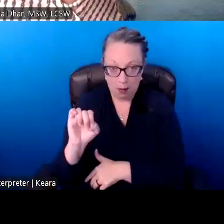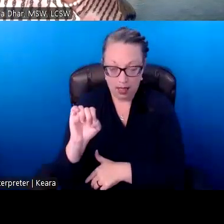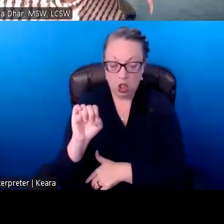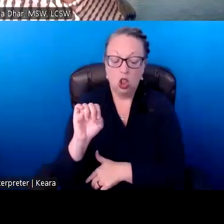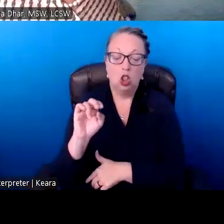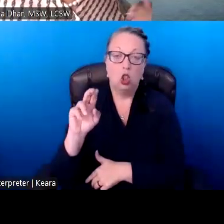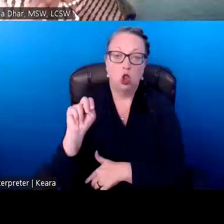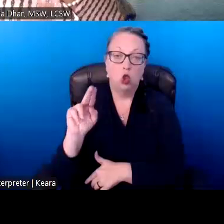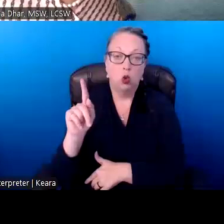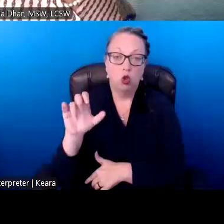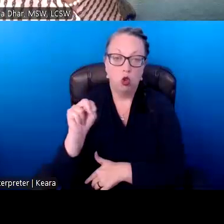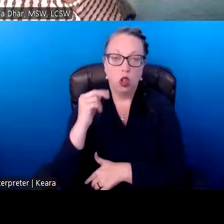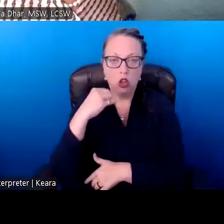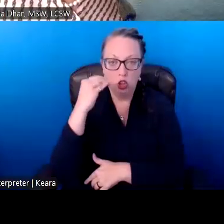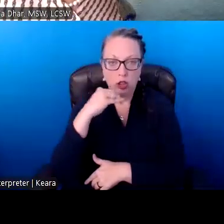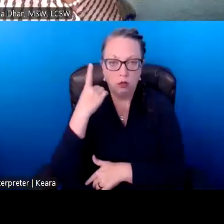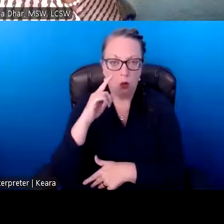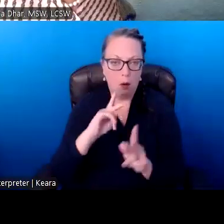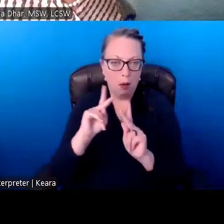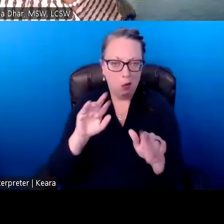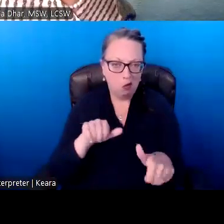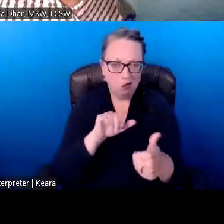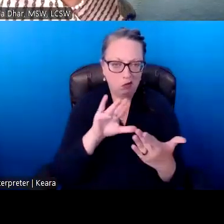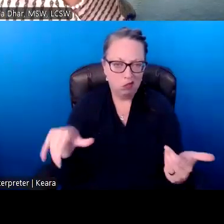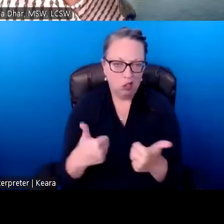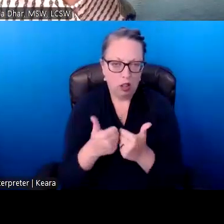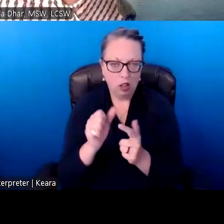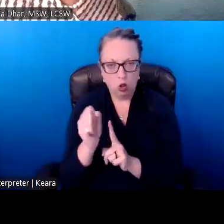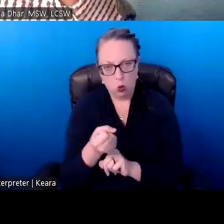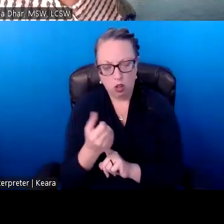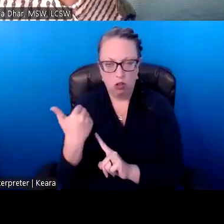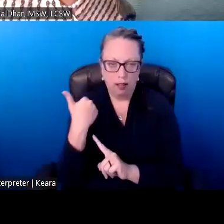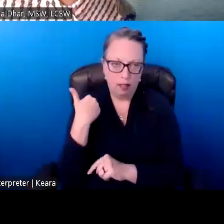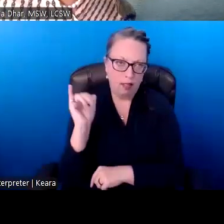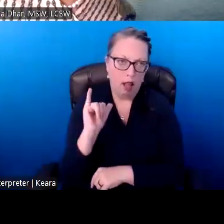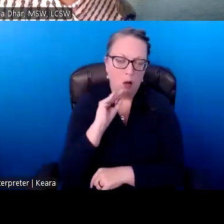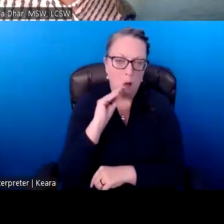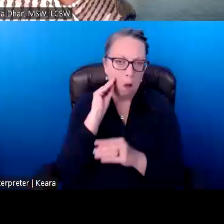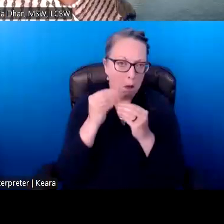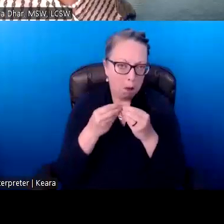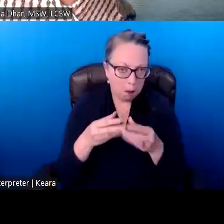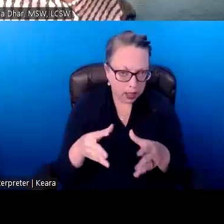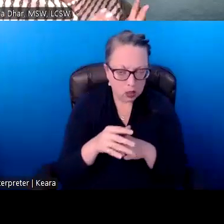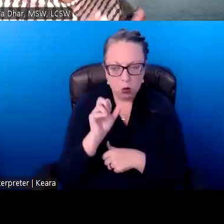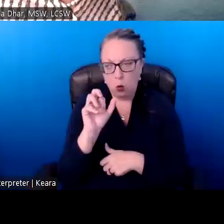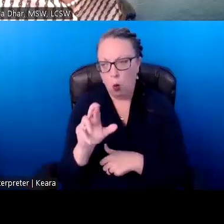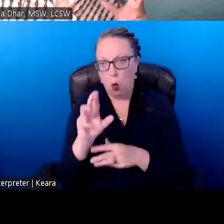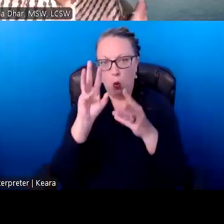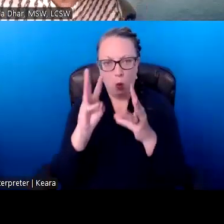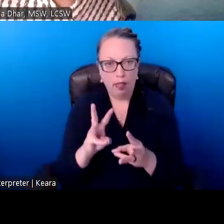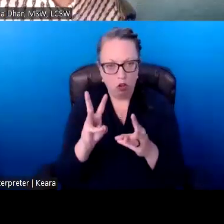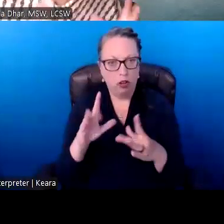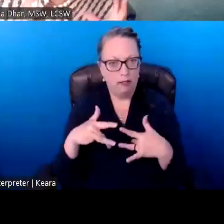for people facing challenging situations such as homelessness, extreme weather events, which often